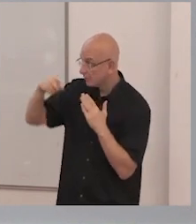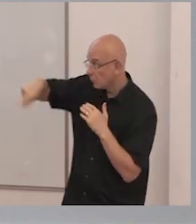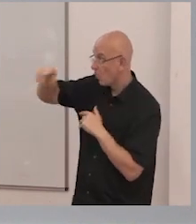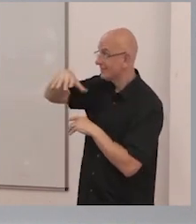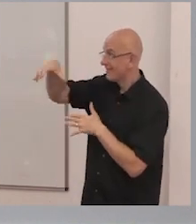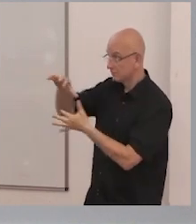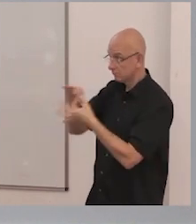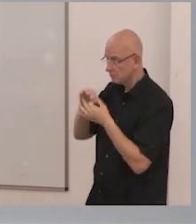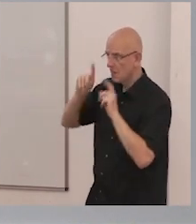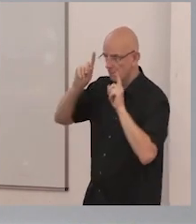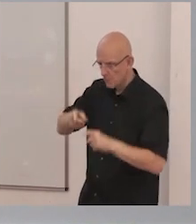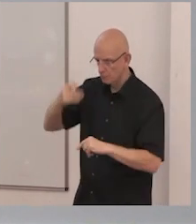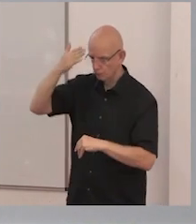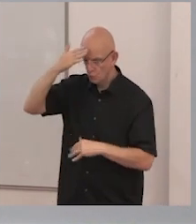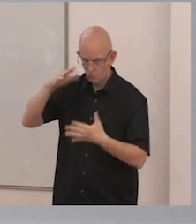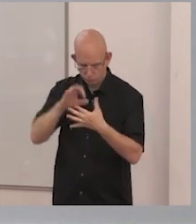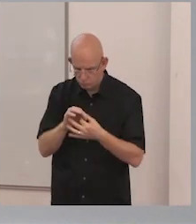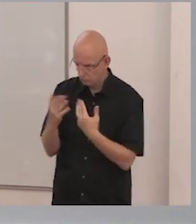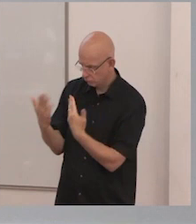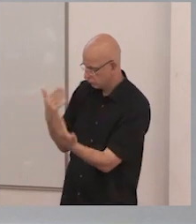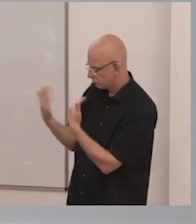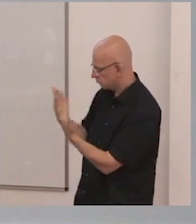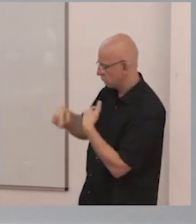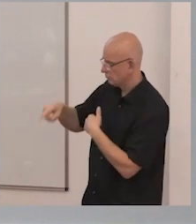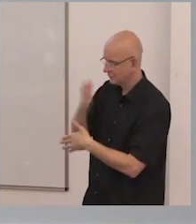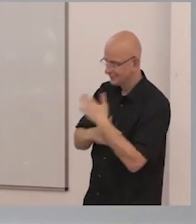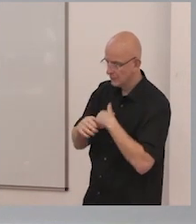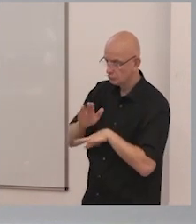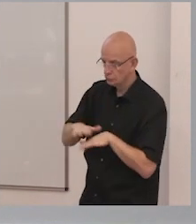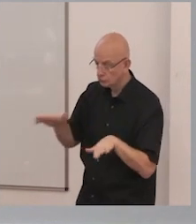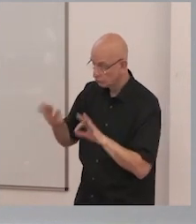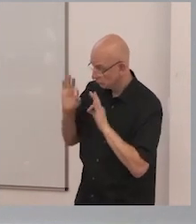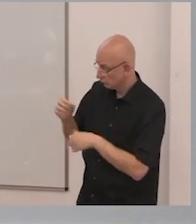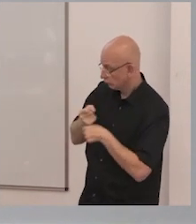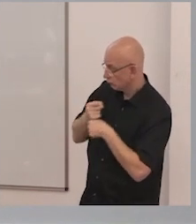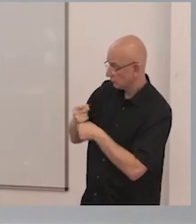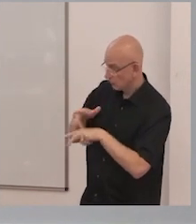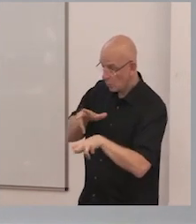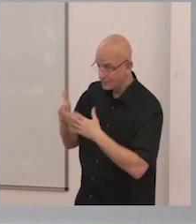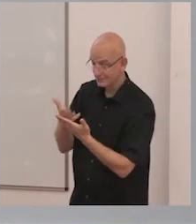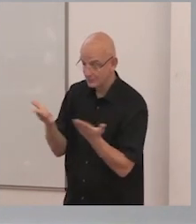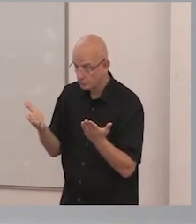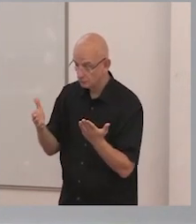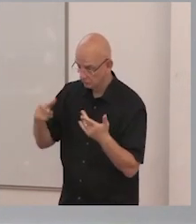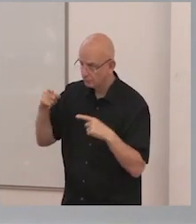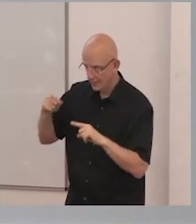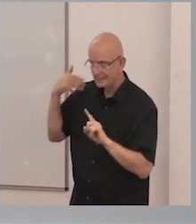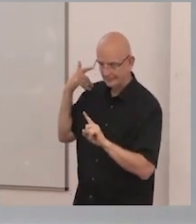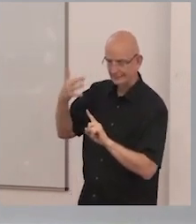organisations that are focused on disabled children. They tend to fall between organisations focused